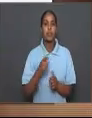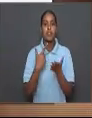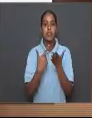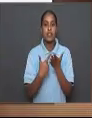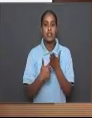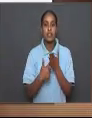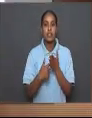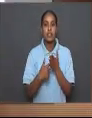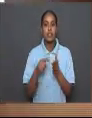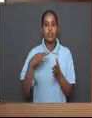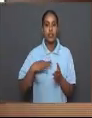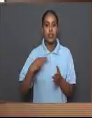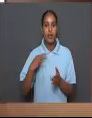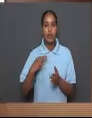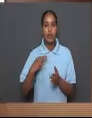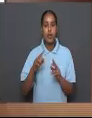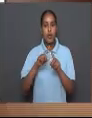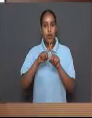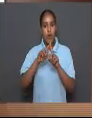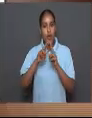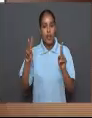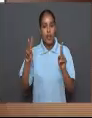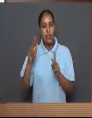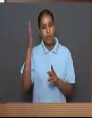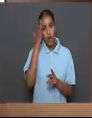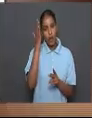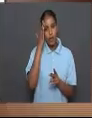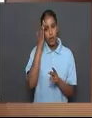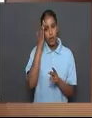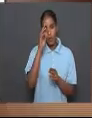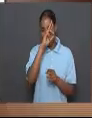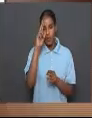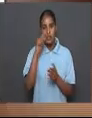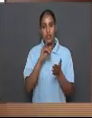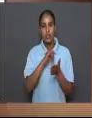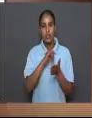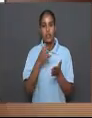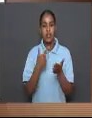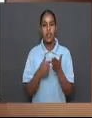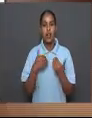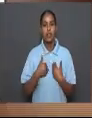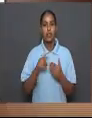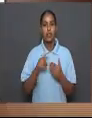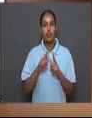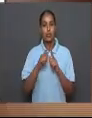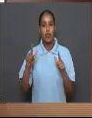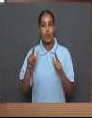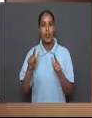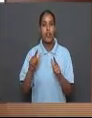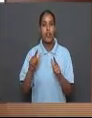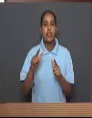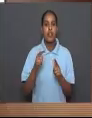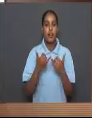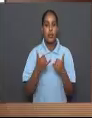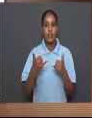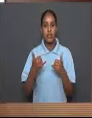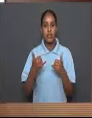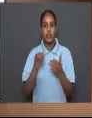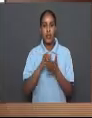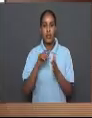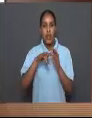This fabric is quite popular because it has strong fibers that